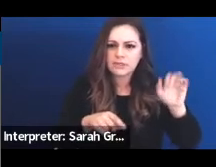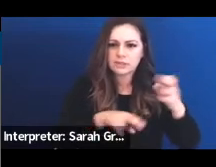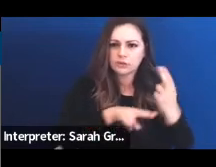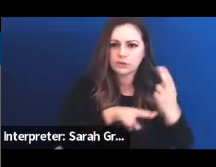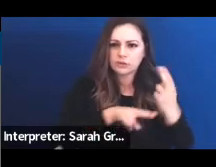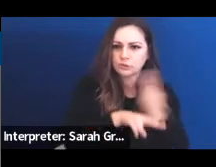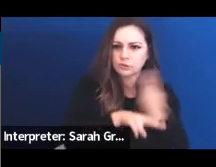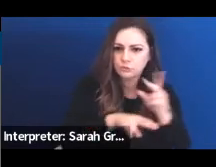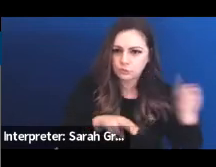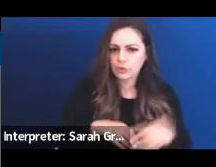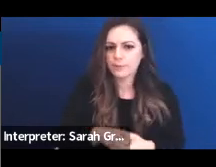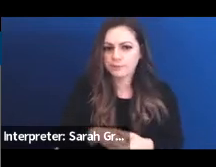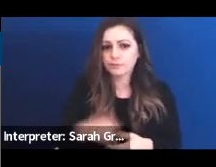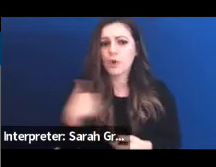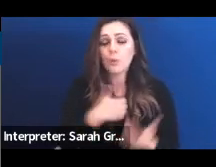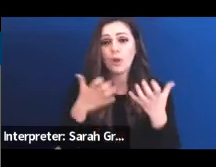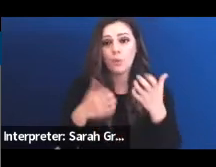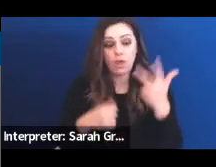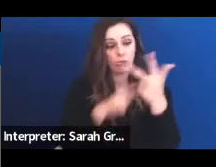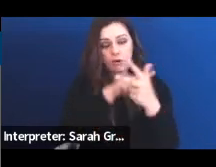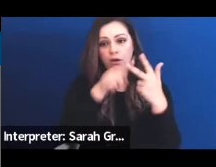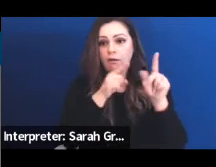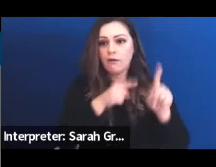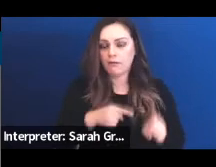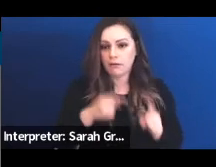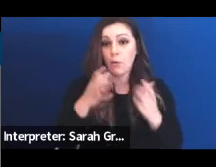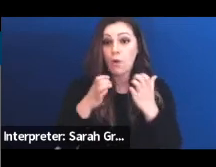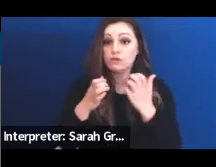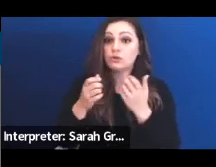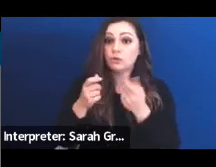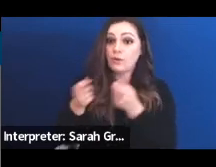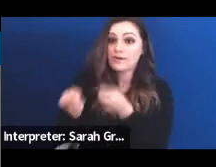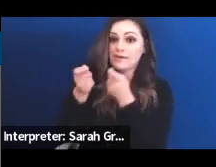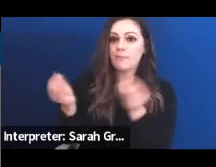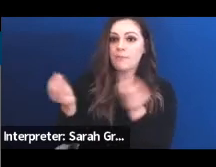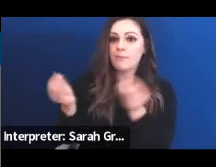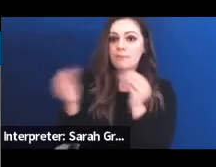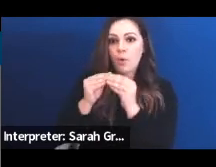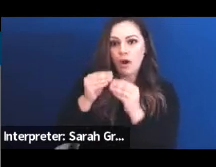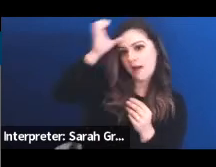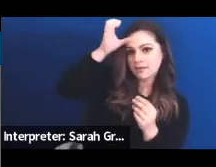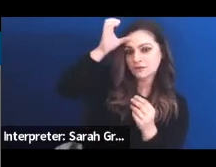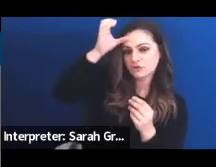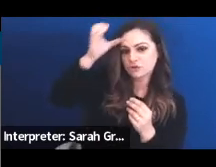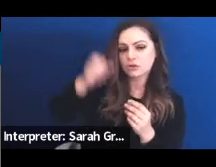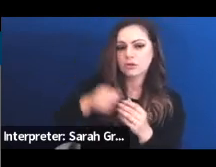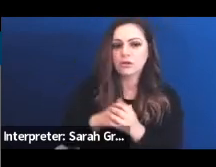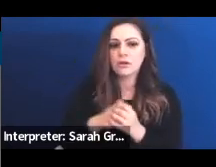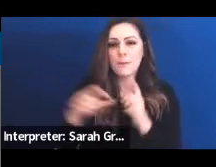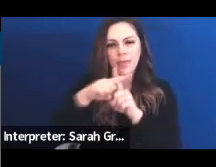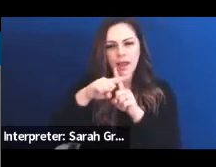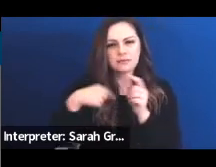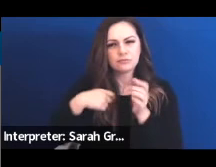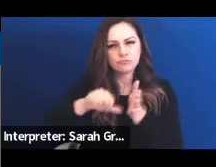objectives: increase knowledge, and one of our primary messages is that recovery is not only possible, but